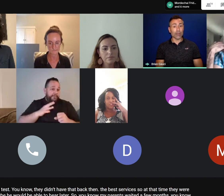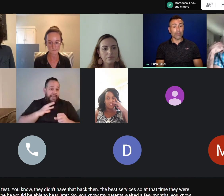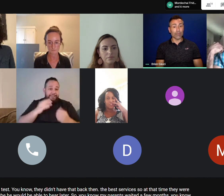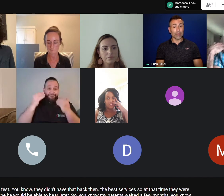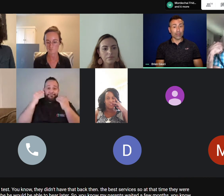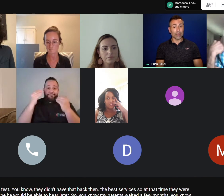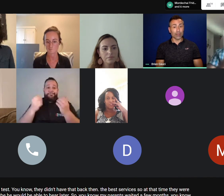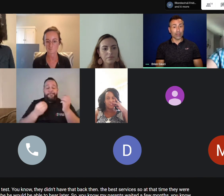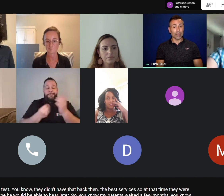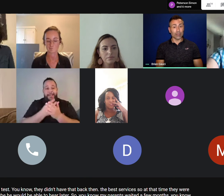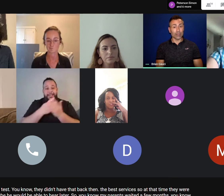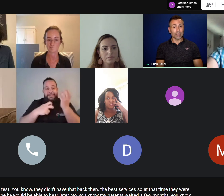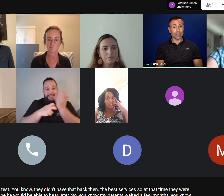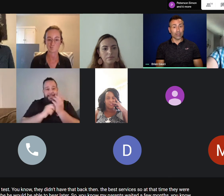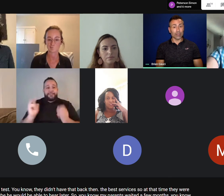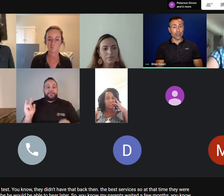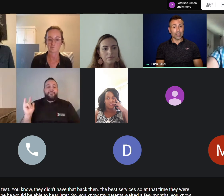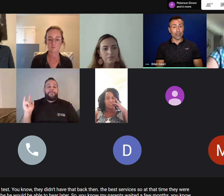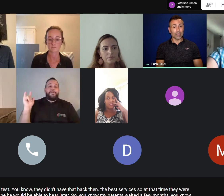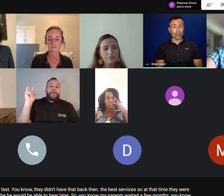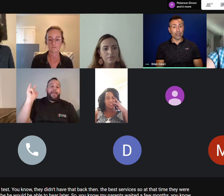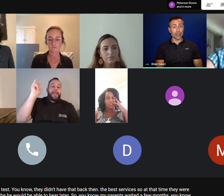to hear.